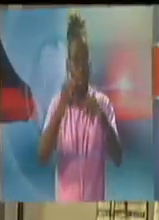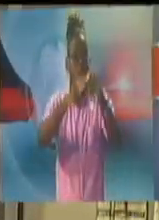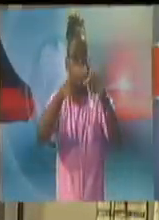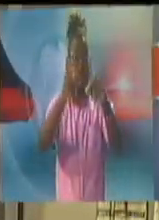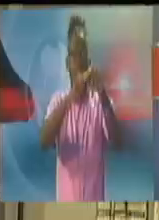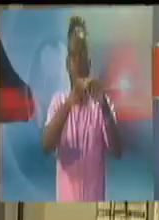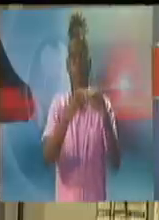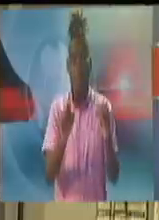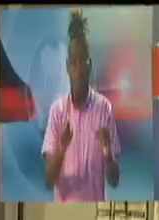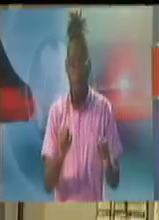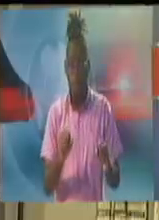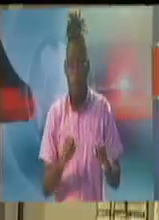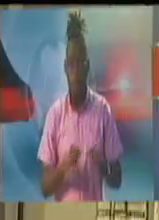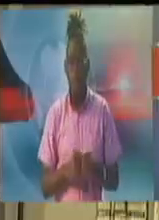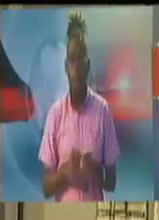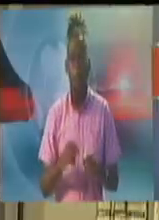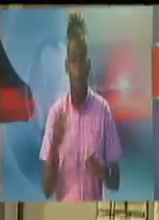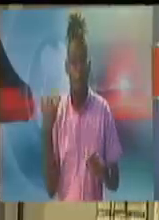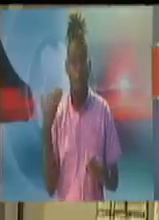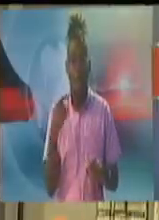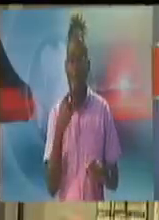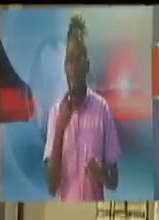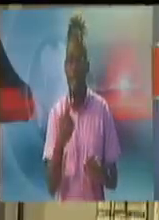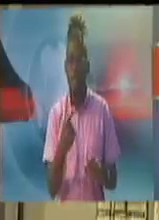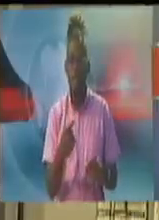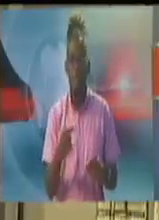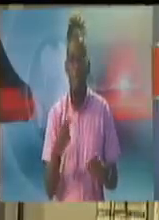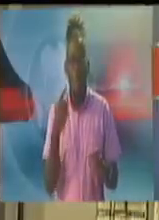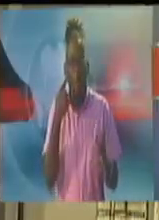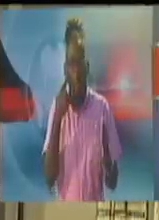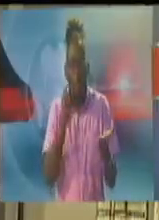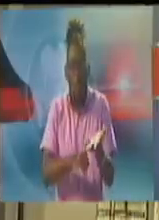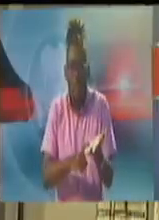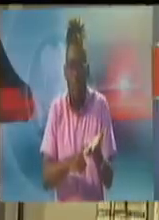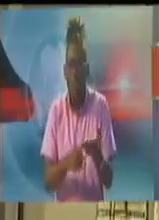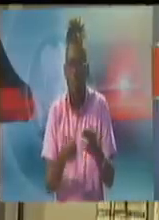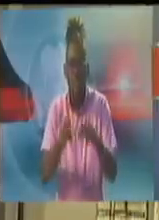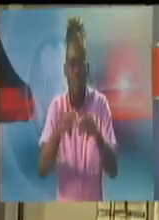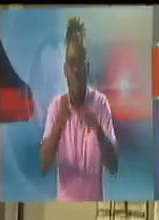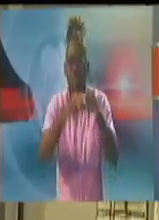our earlier press conference that he has not noticed any rise in cases of